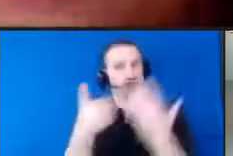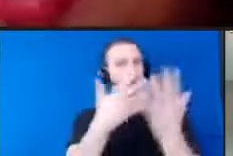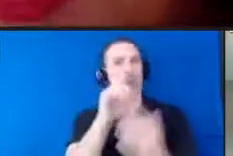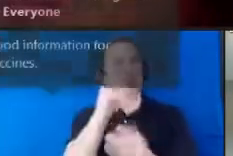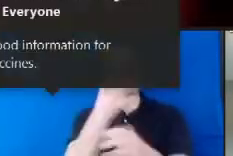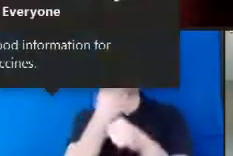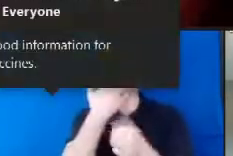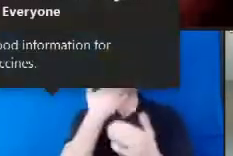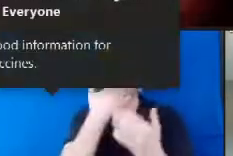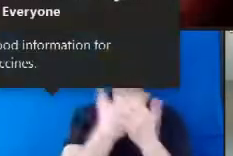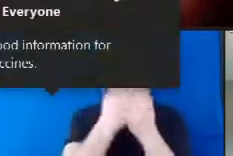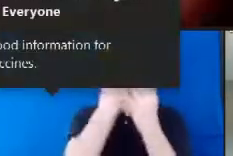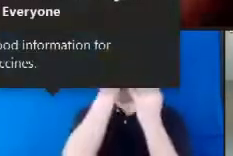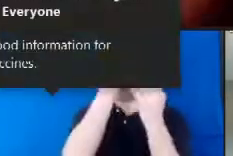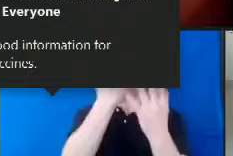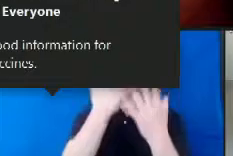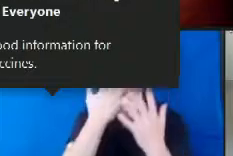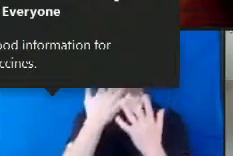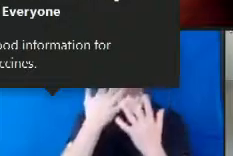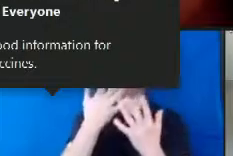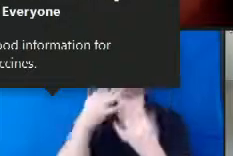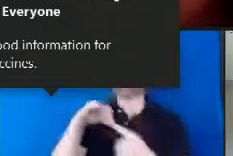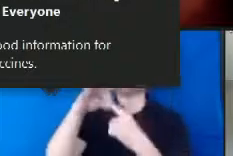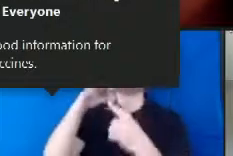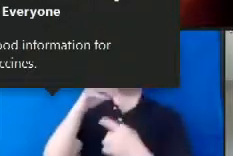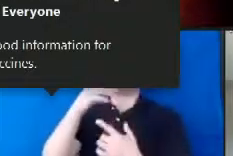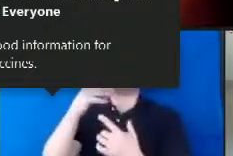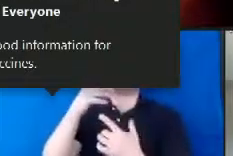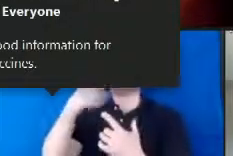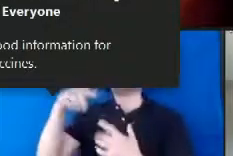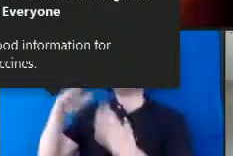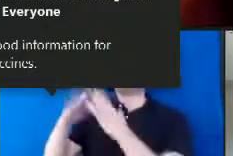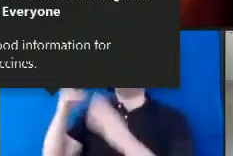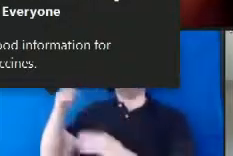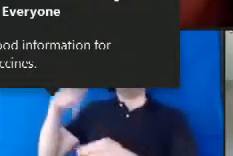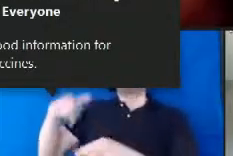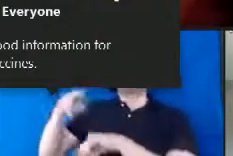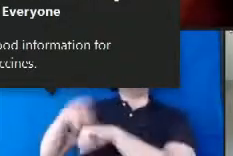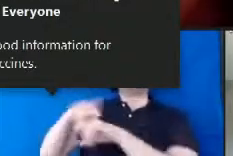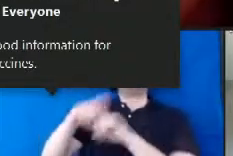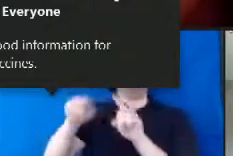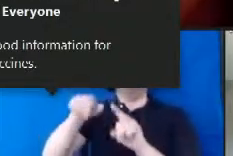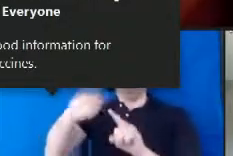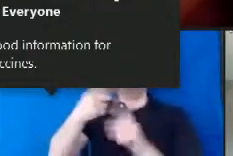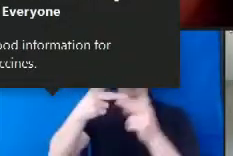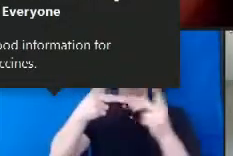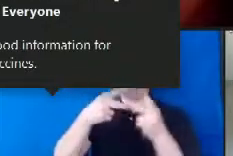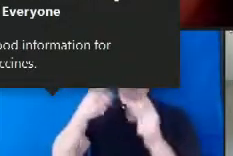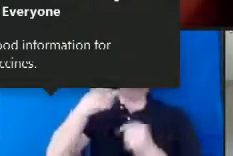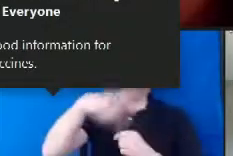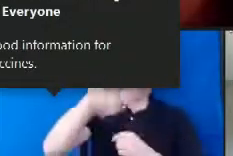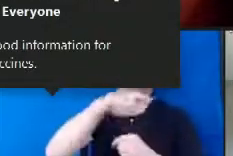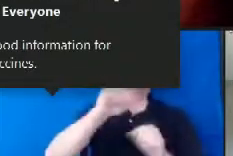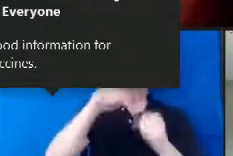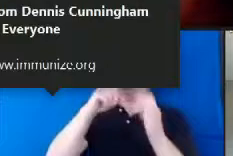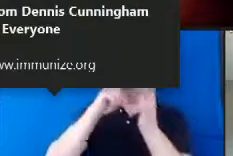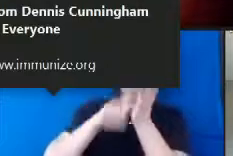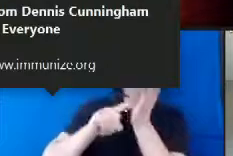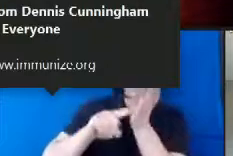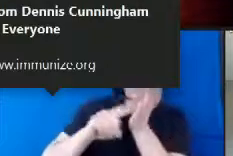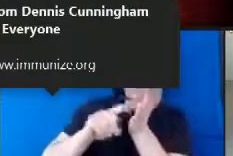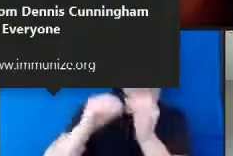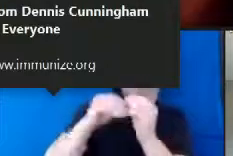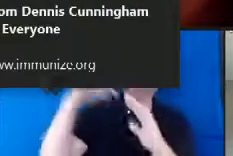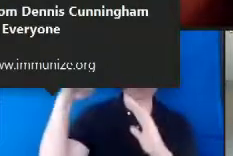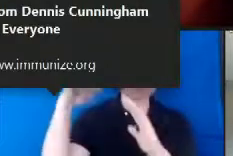this town hall, obviously, where else can folks go to get information about the vaccine, about COVID,